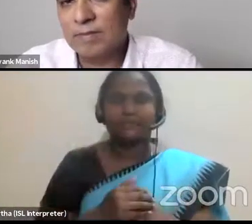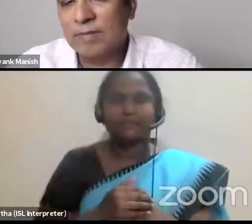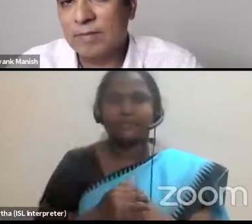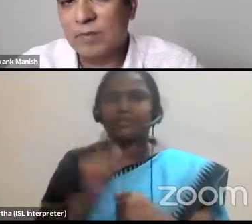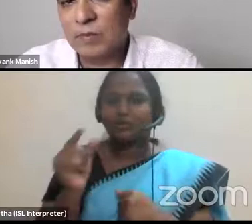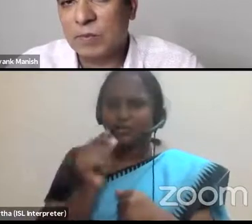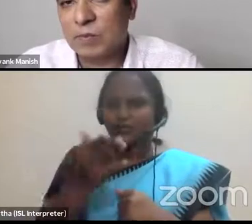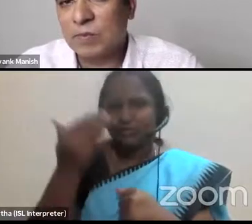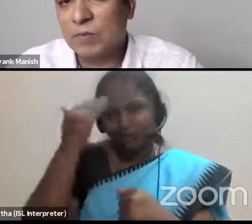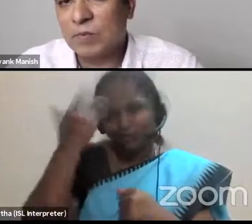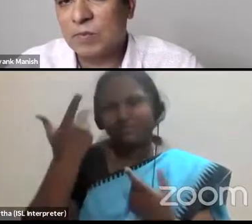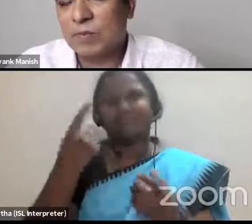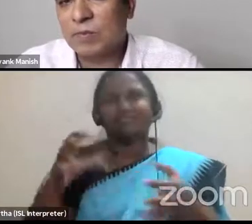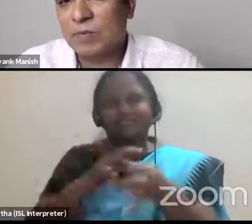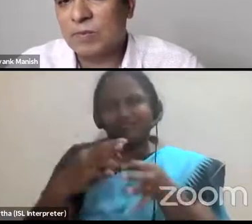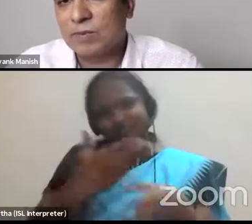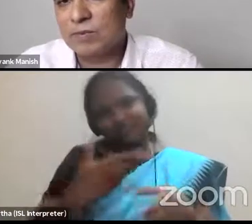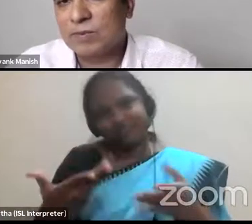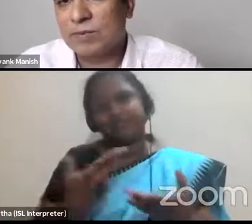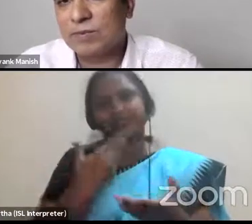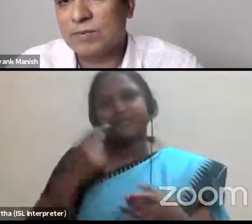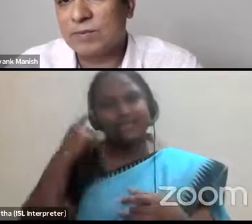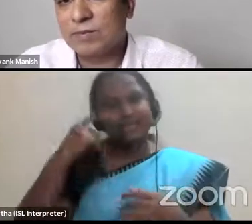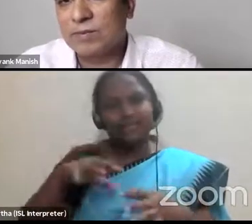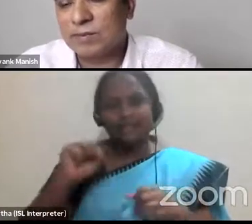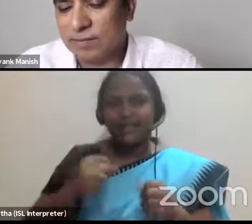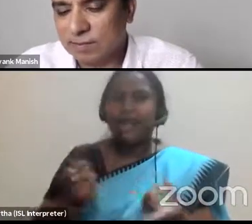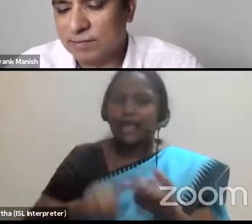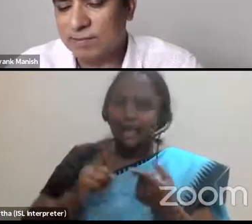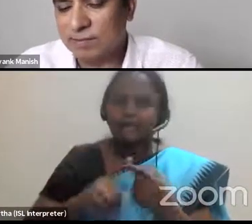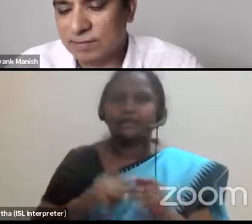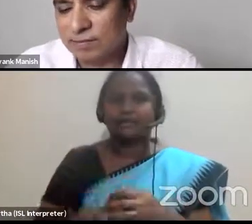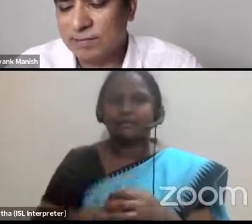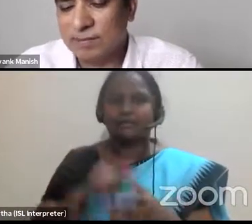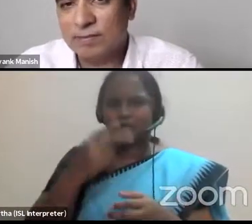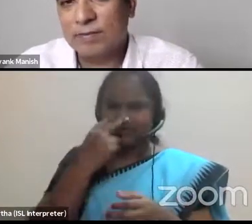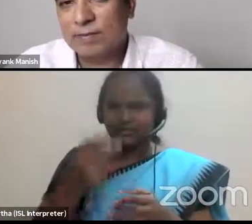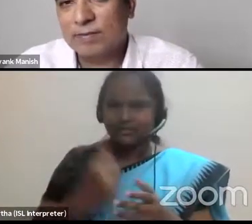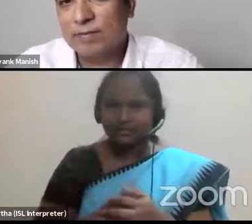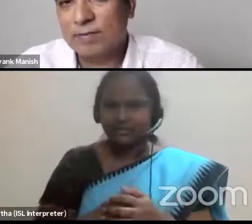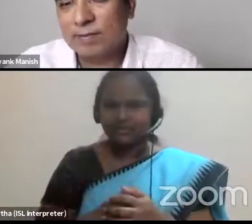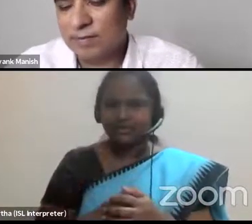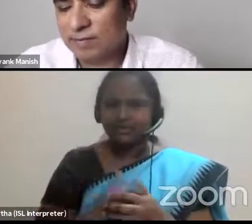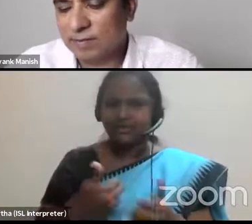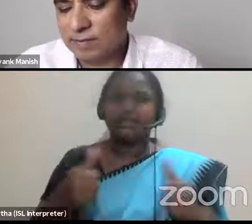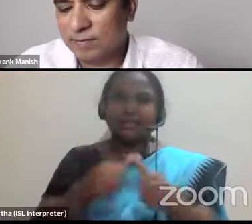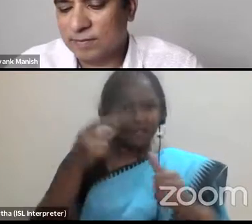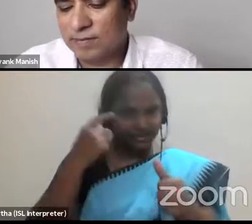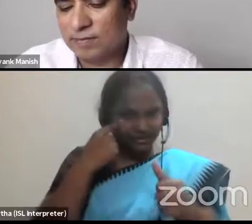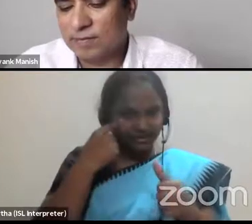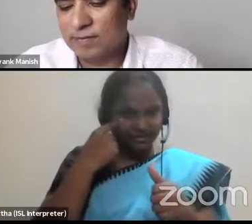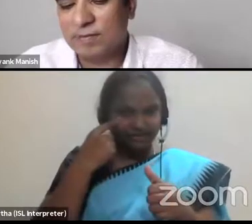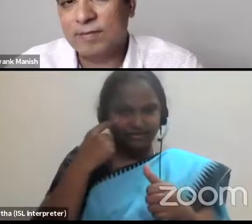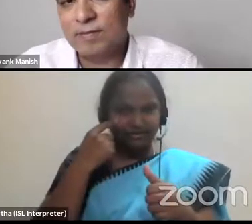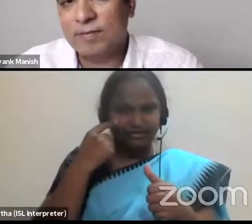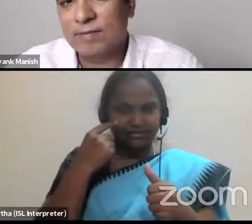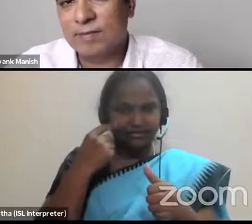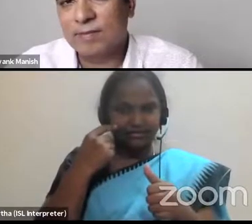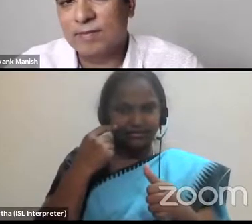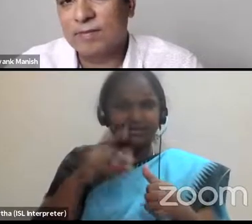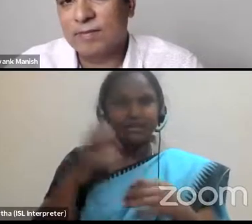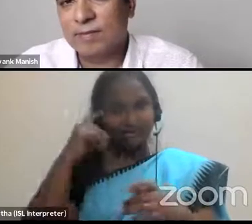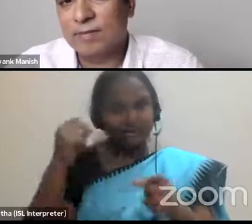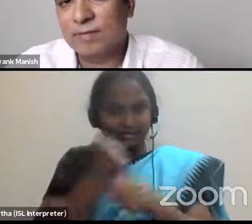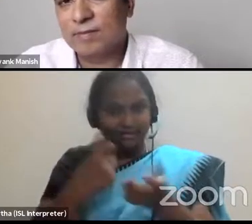music, in a particular genre, right? So that's something which is happening. Maybe you can see, maybe an AI would win